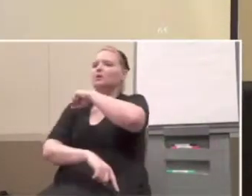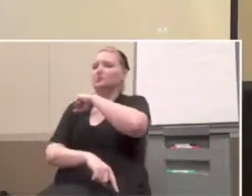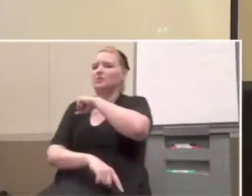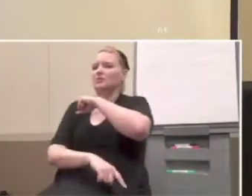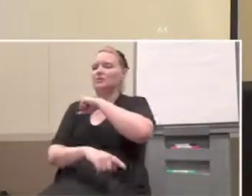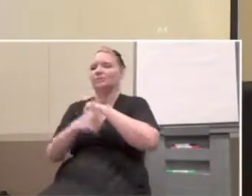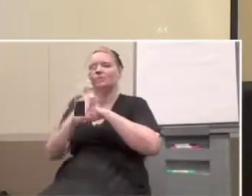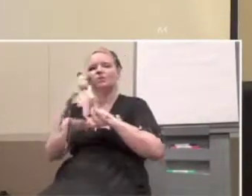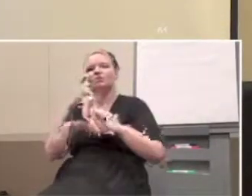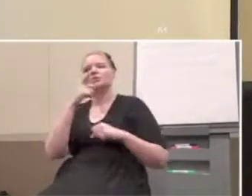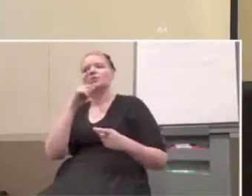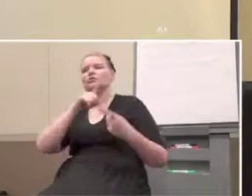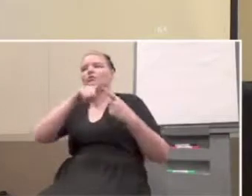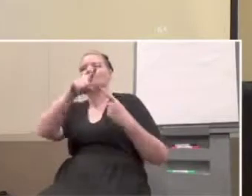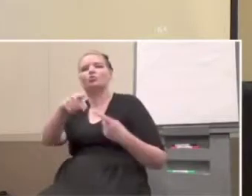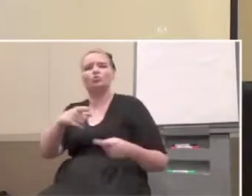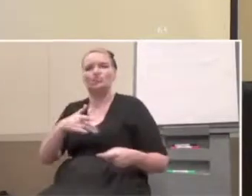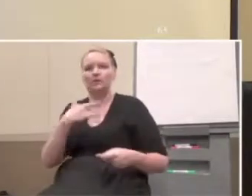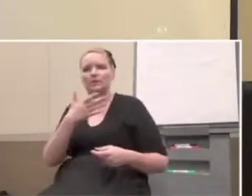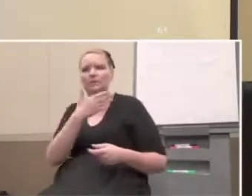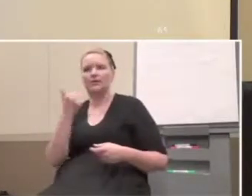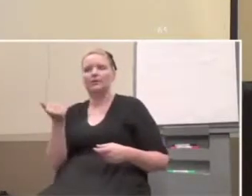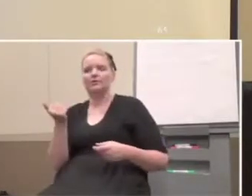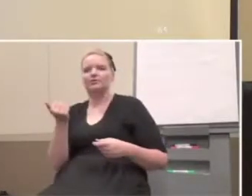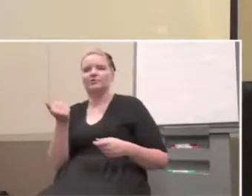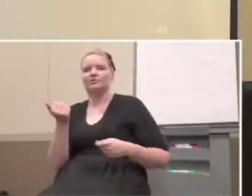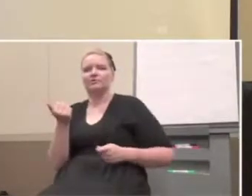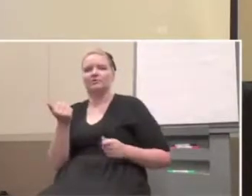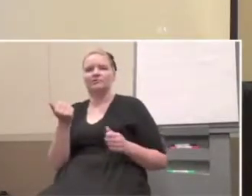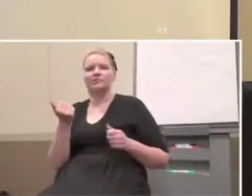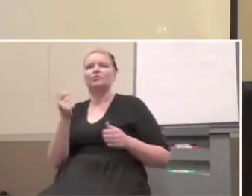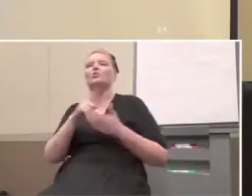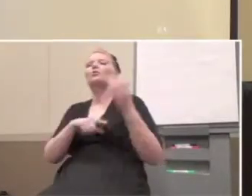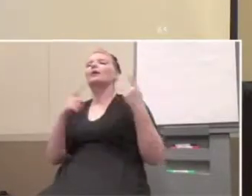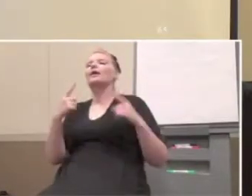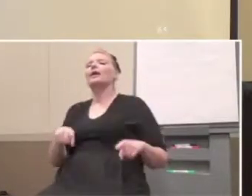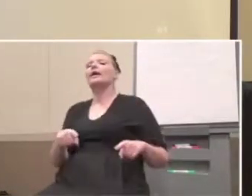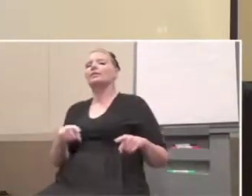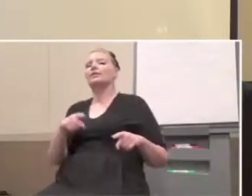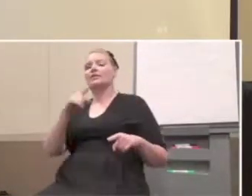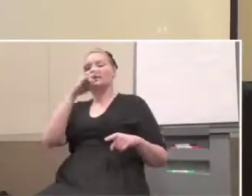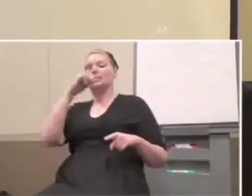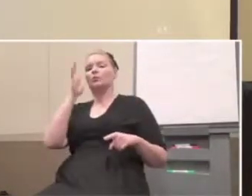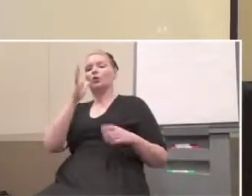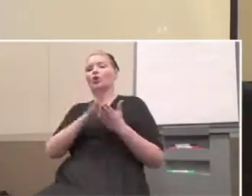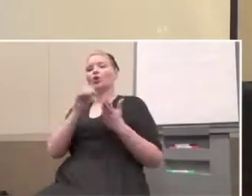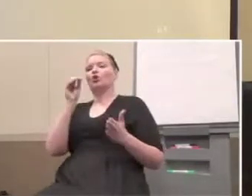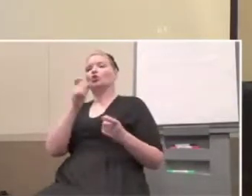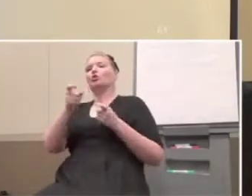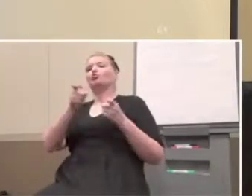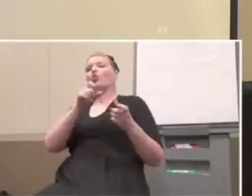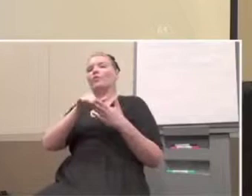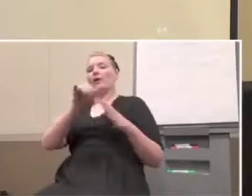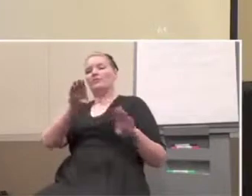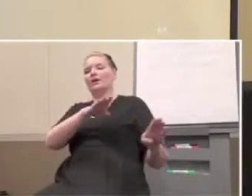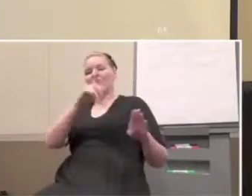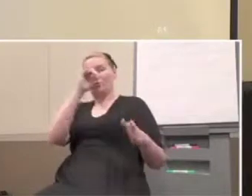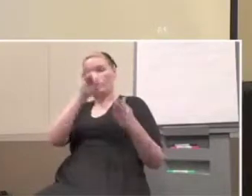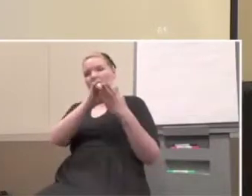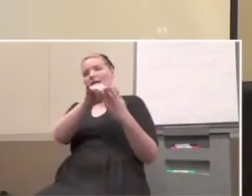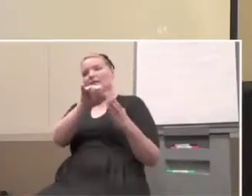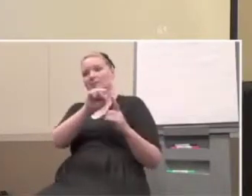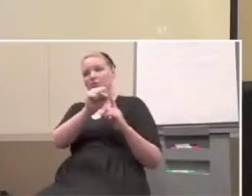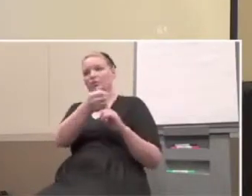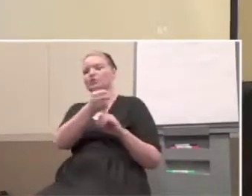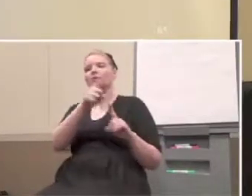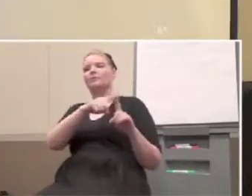you feel better. When you give a punishment, what typically happens is the kid learns to control the behavior for that situation, but